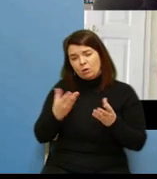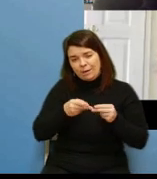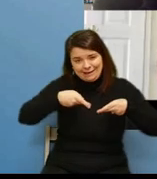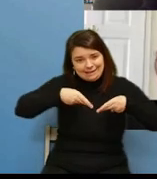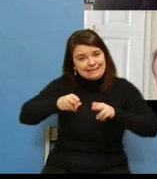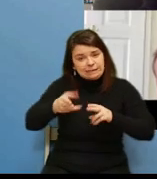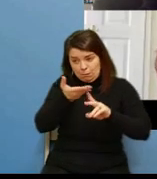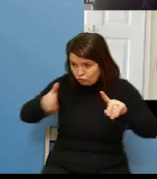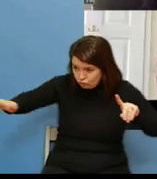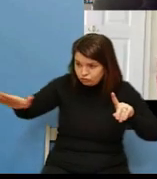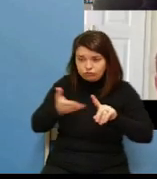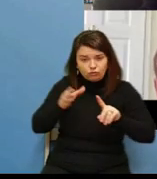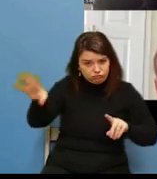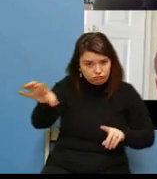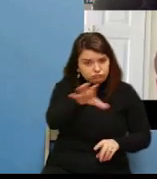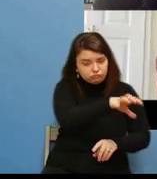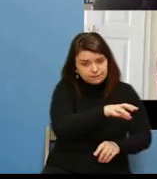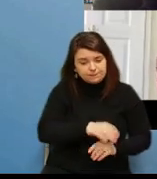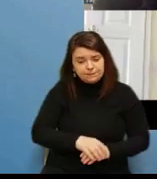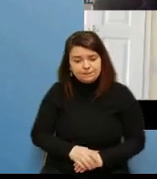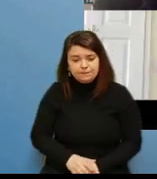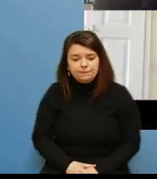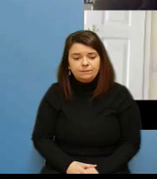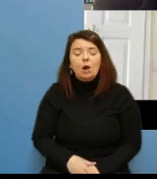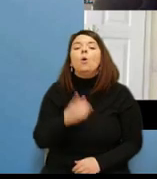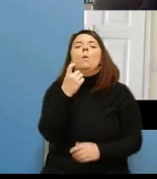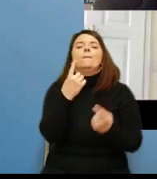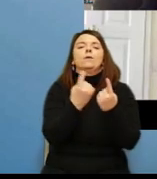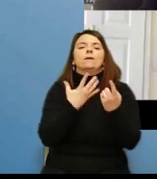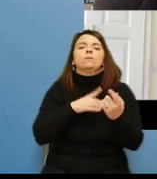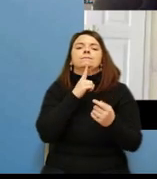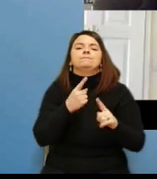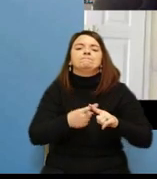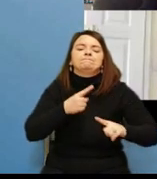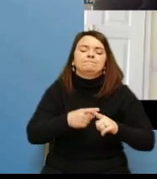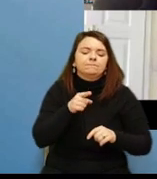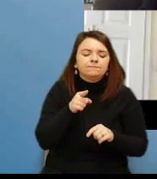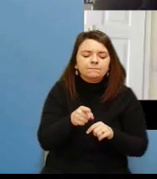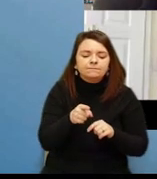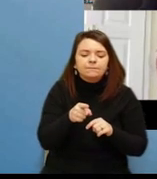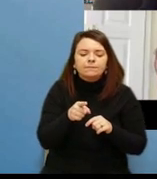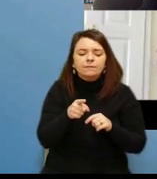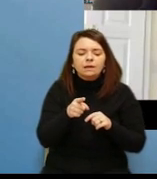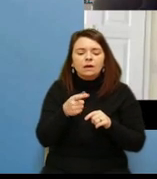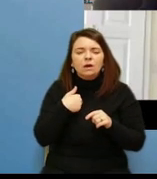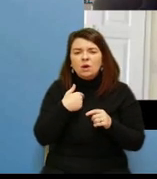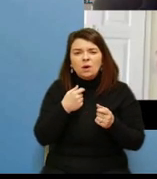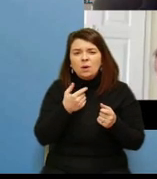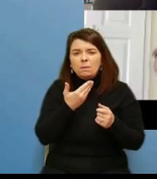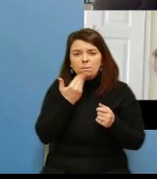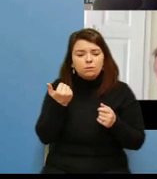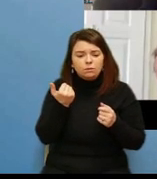but with the, as they see it, the broader system that they feel has been stolen from them, frankly. And the other one, just to say quickly, we've